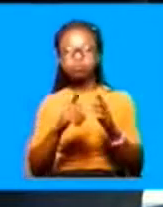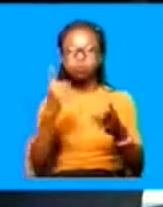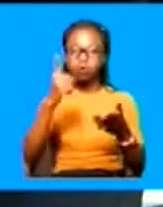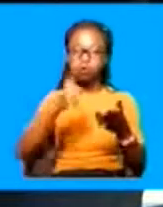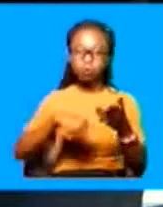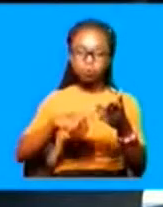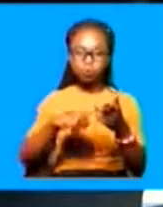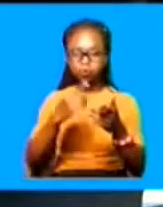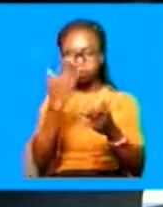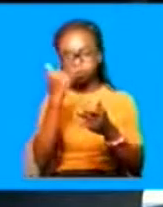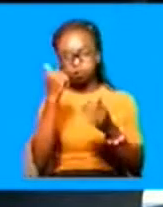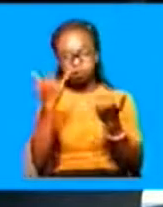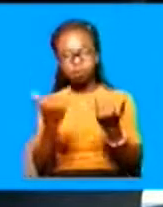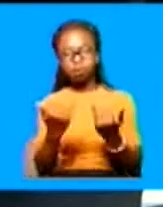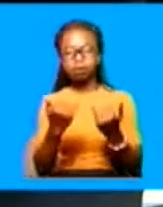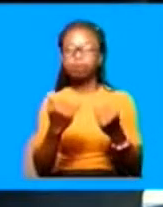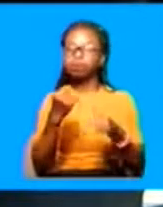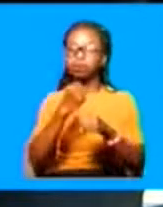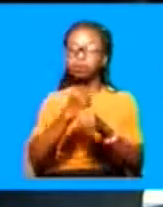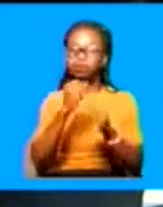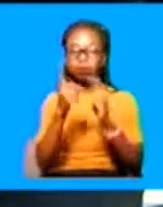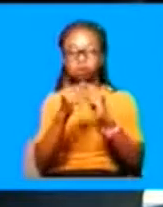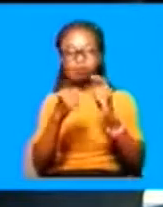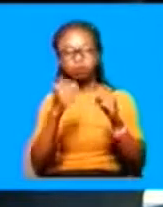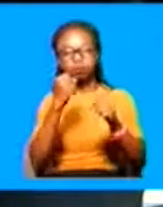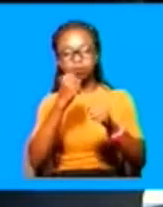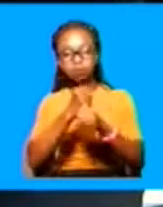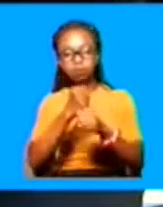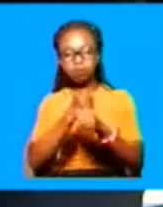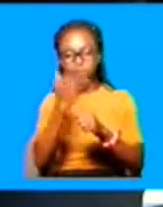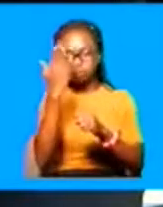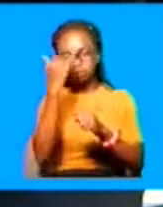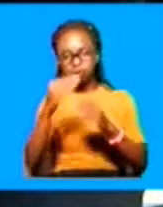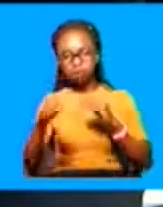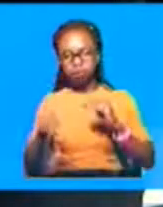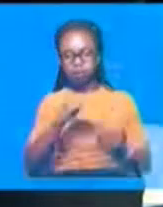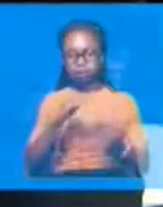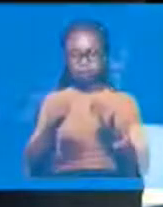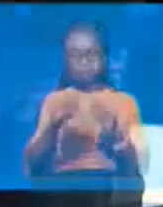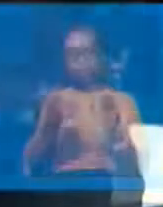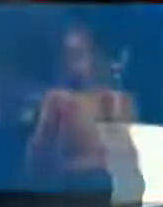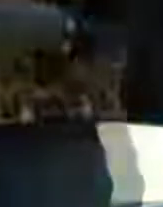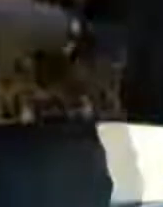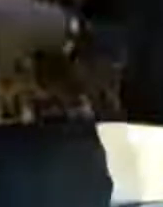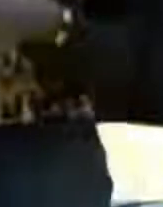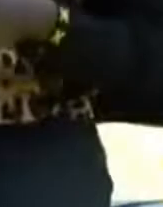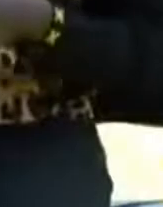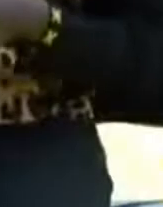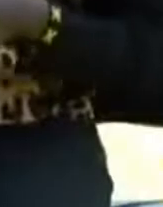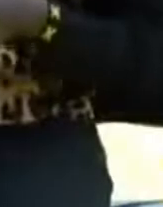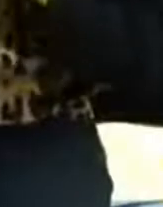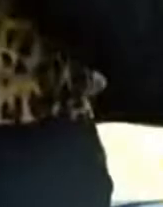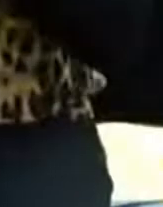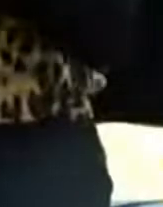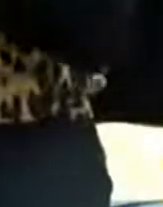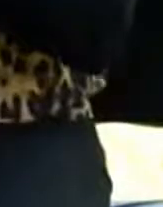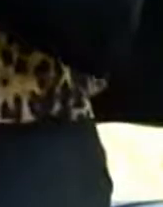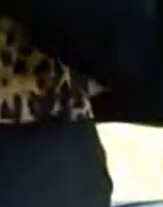wach makoro omiyo gie sani gitimo tijegi mopogore opogore nikech ng'ol ok en ohinga.